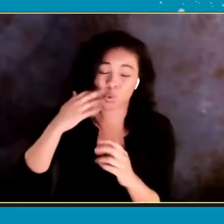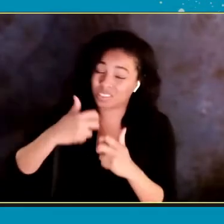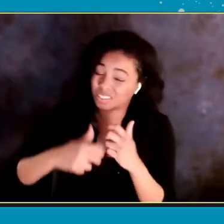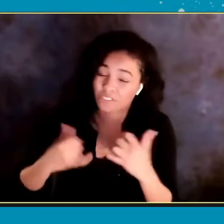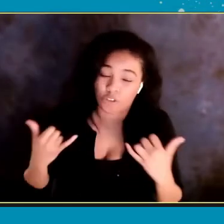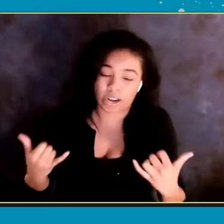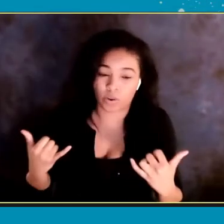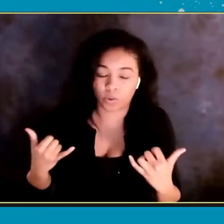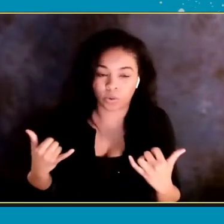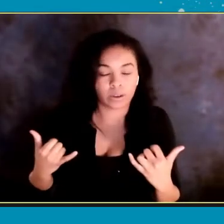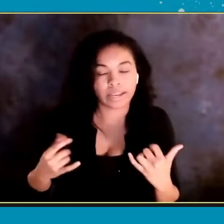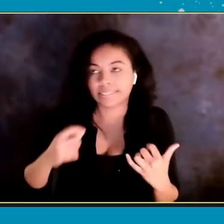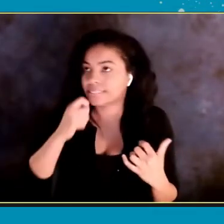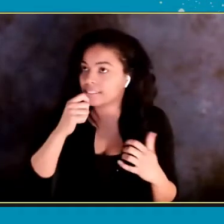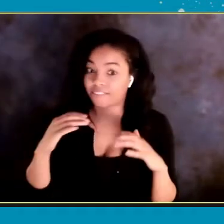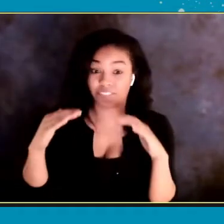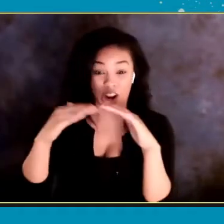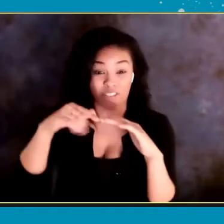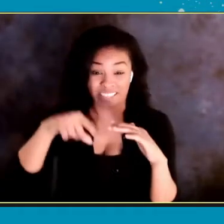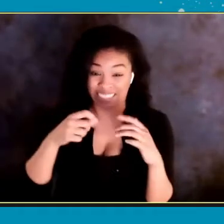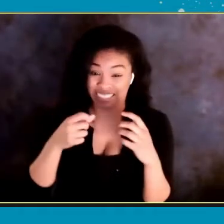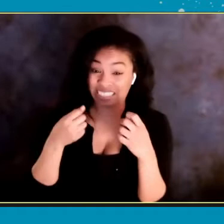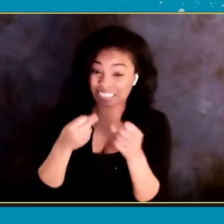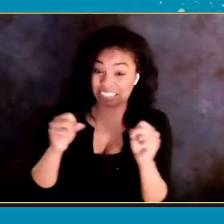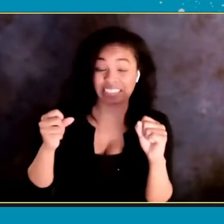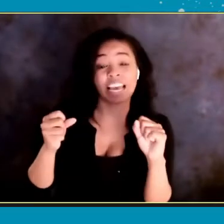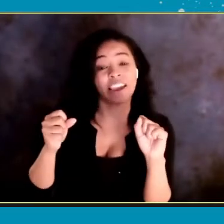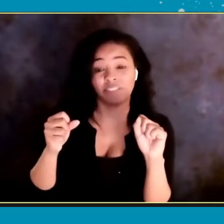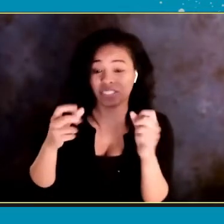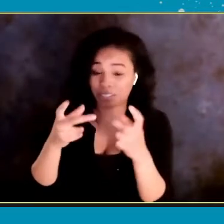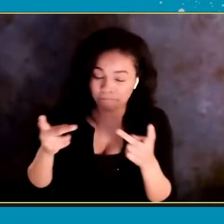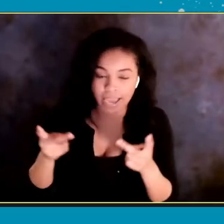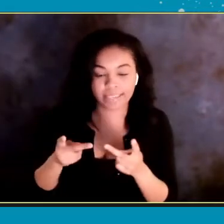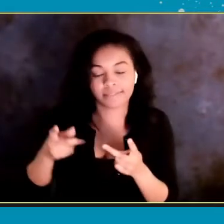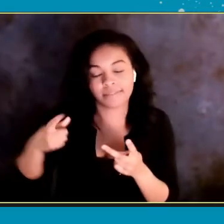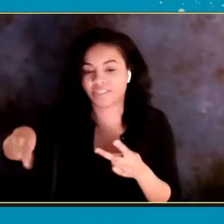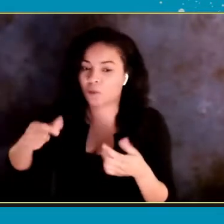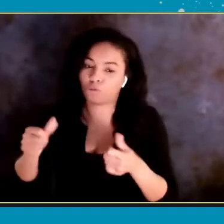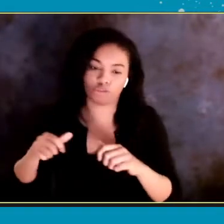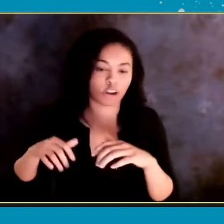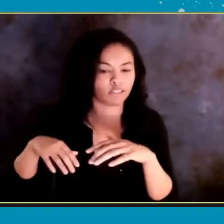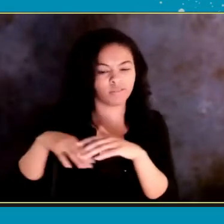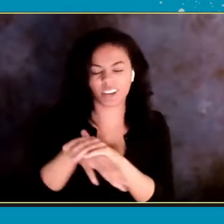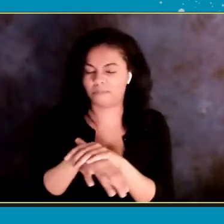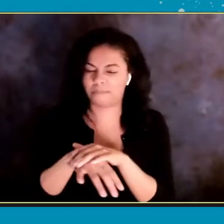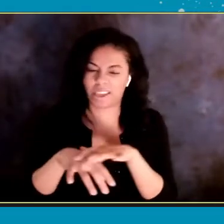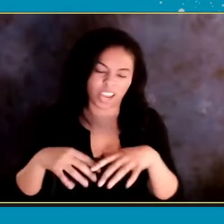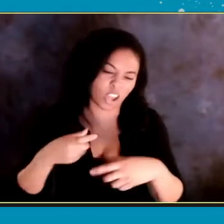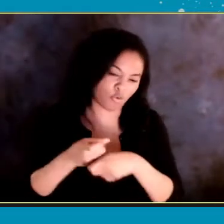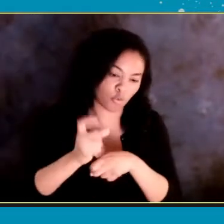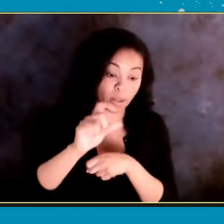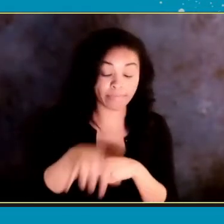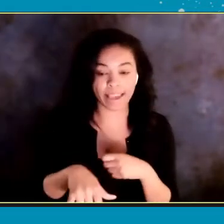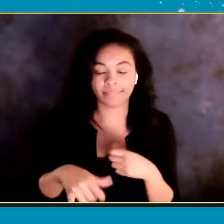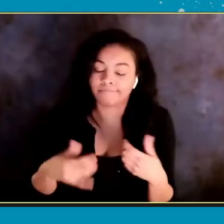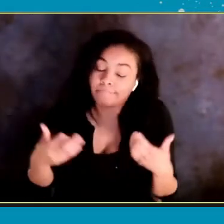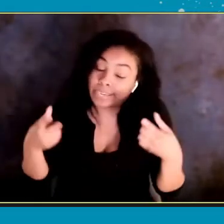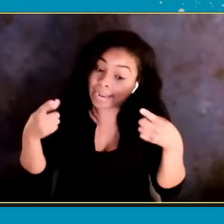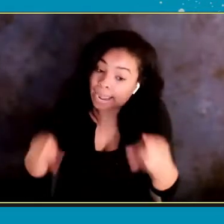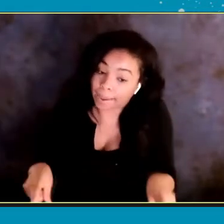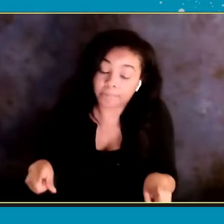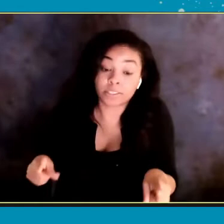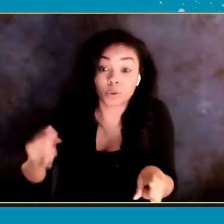unfair that even in our safest spaces they come for us, but it is what it is. We're in it together. So flood the chat with some